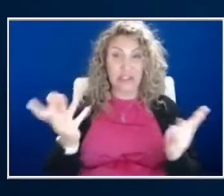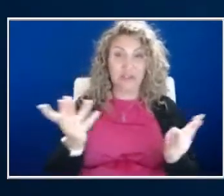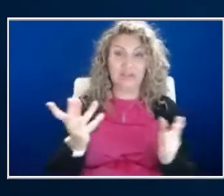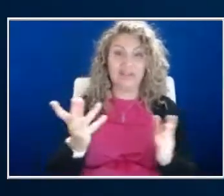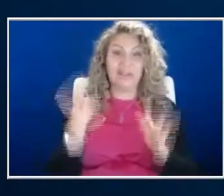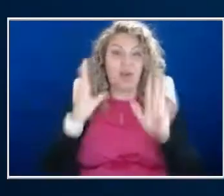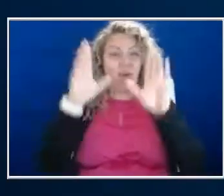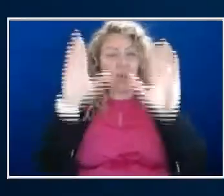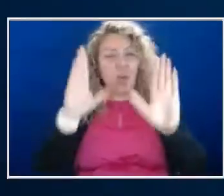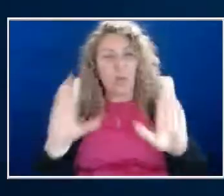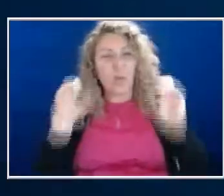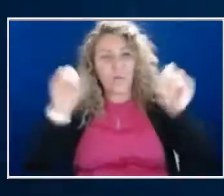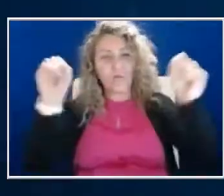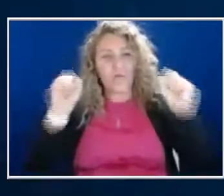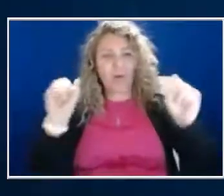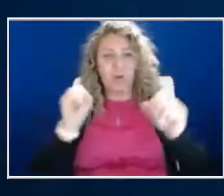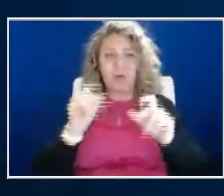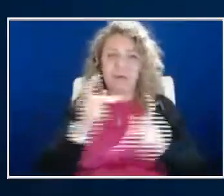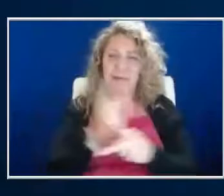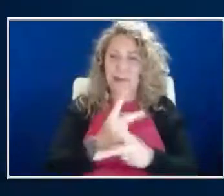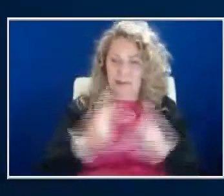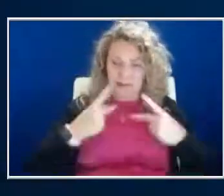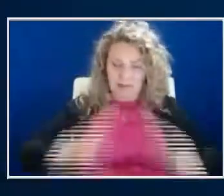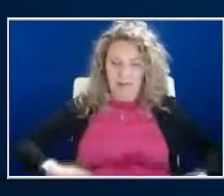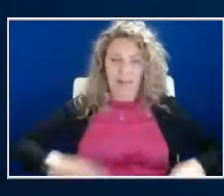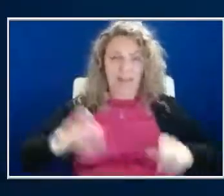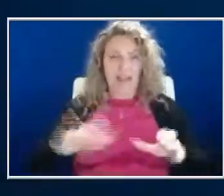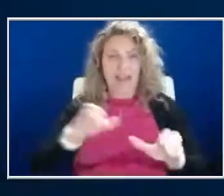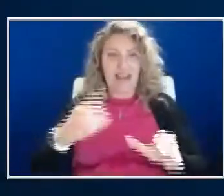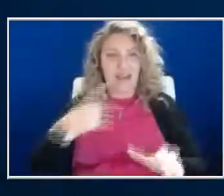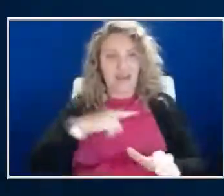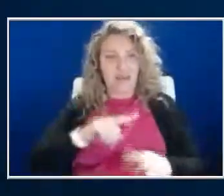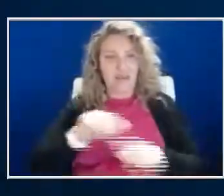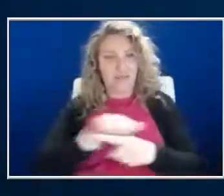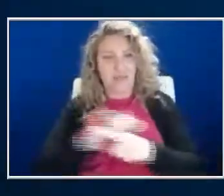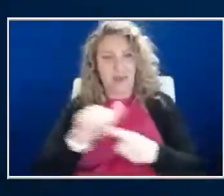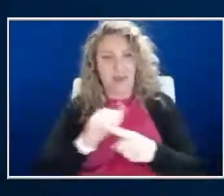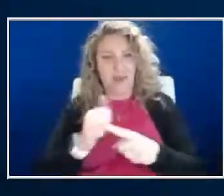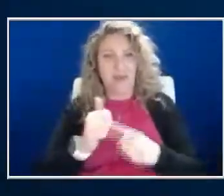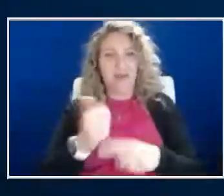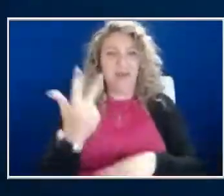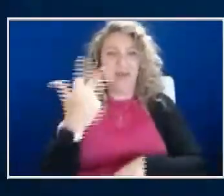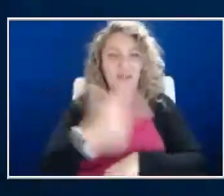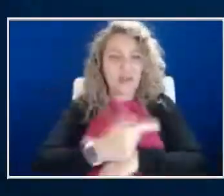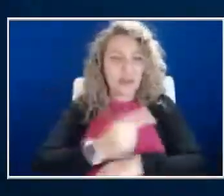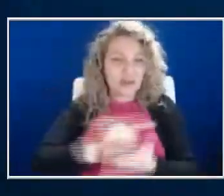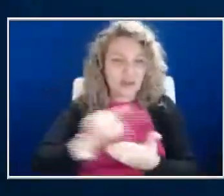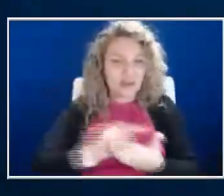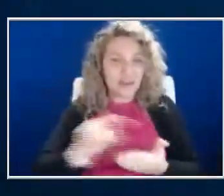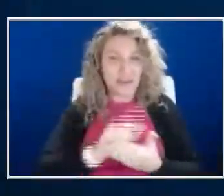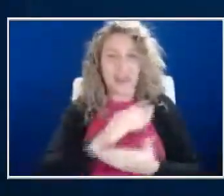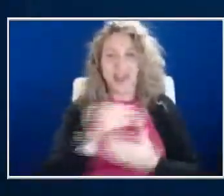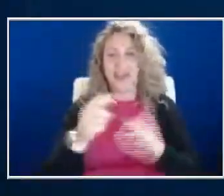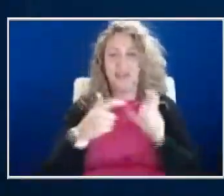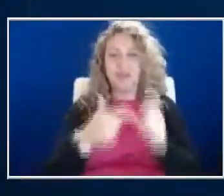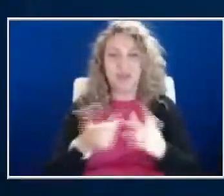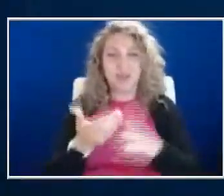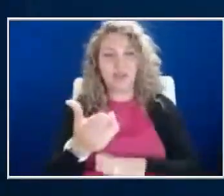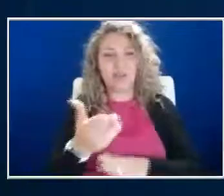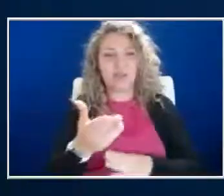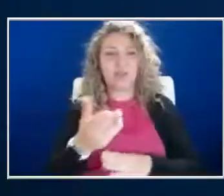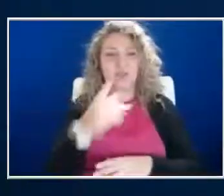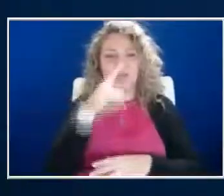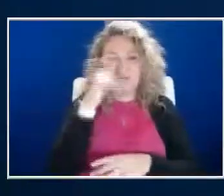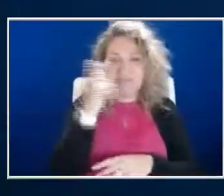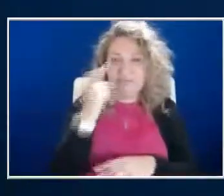workout, keeps you physically active. We practice 3 days a week. And then the races are all through the summer that we